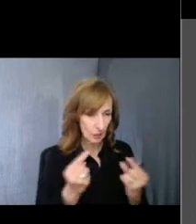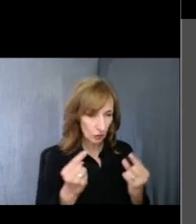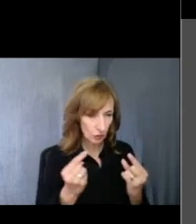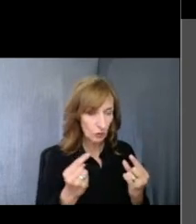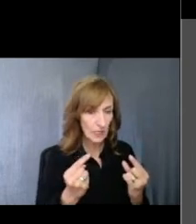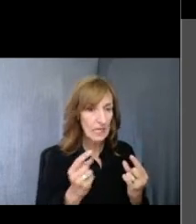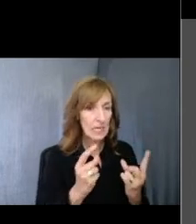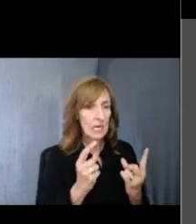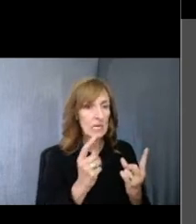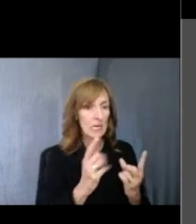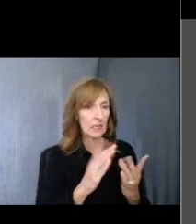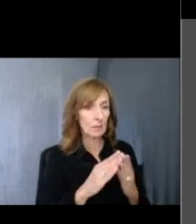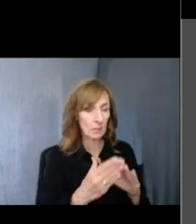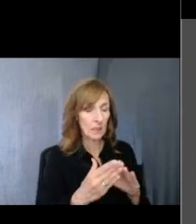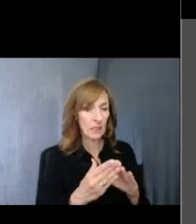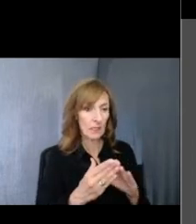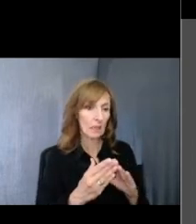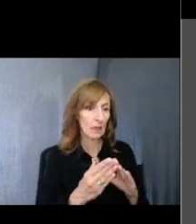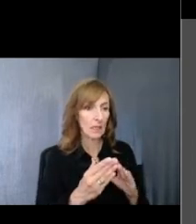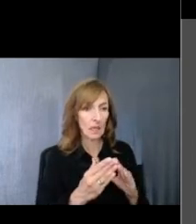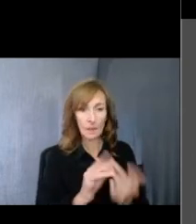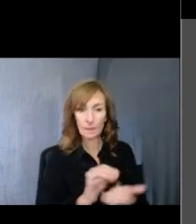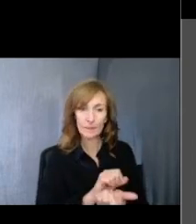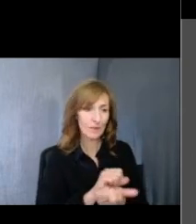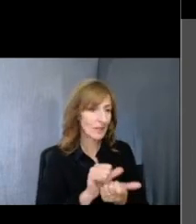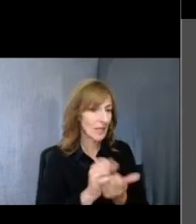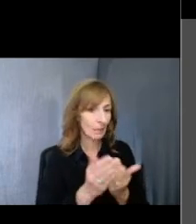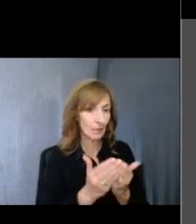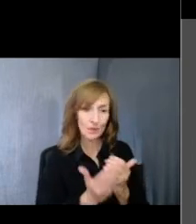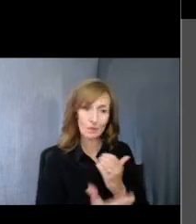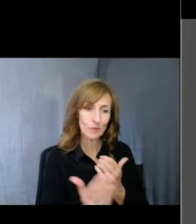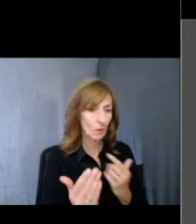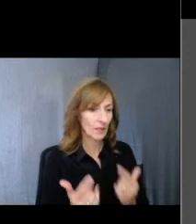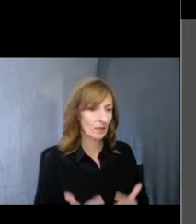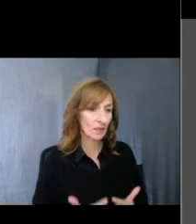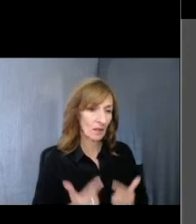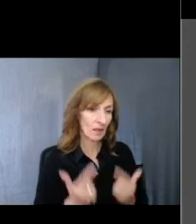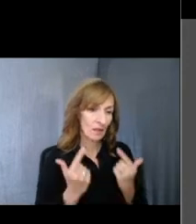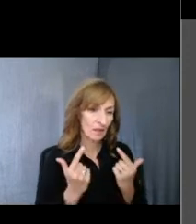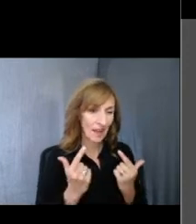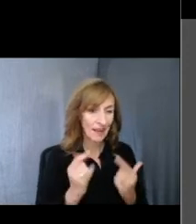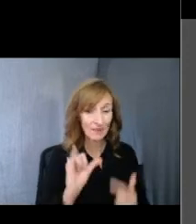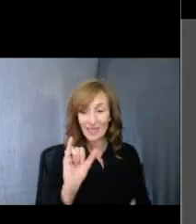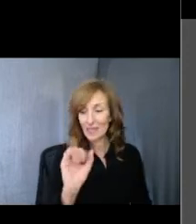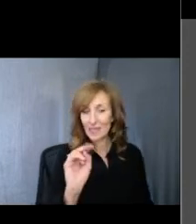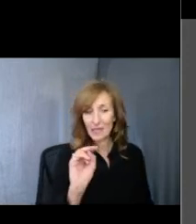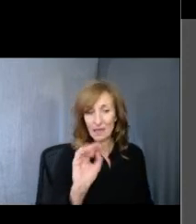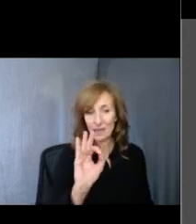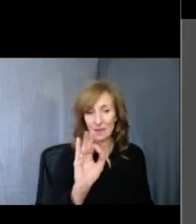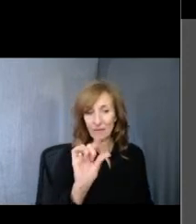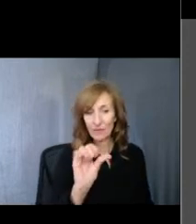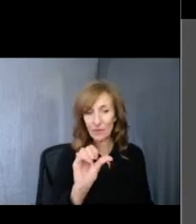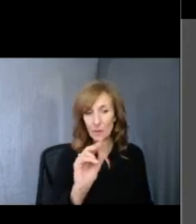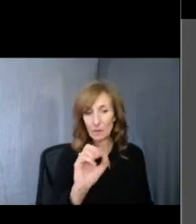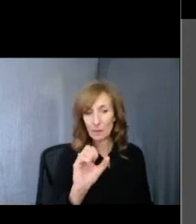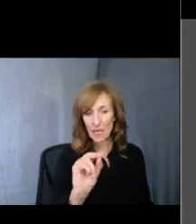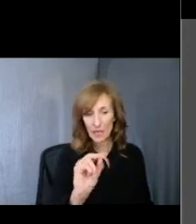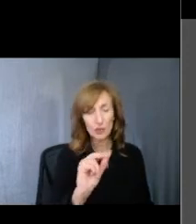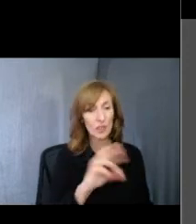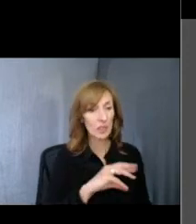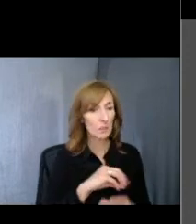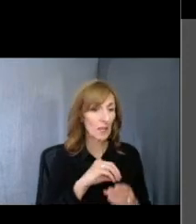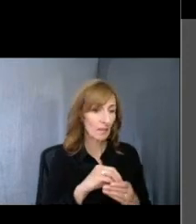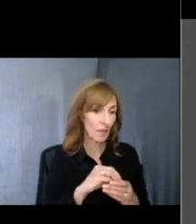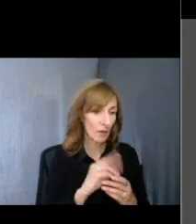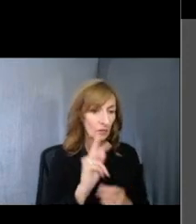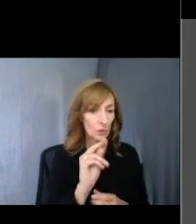tract infections, recurrent inflammation, and there's evidence that inflammation plays a role in kidneys going bad. And then what happens